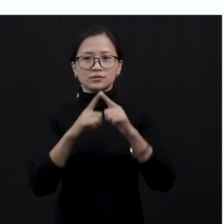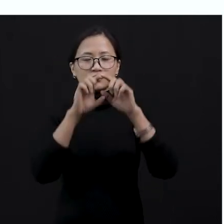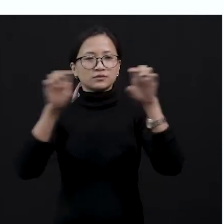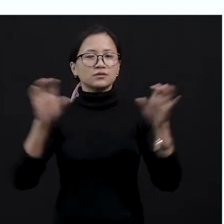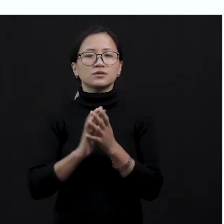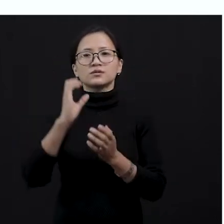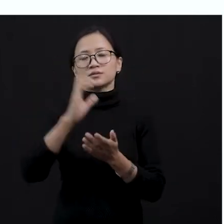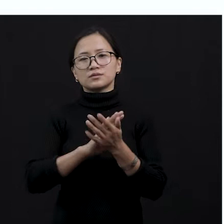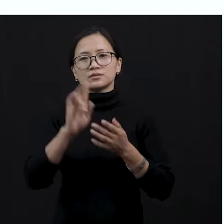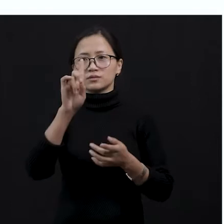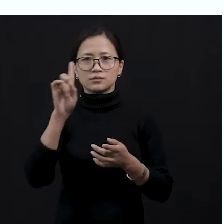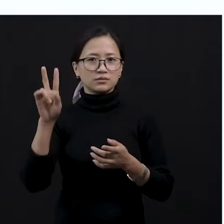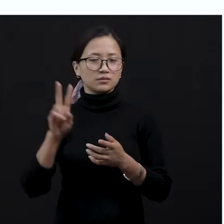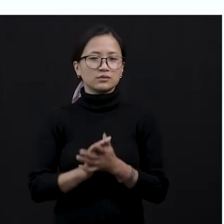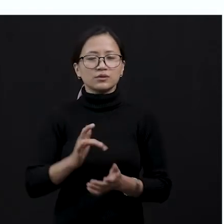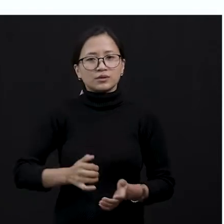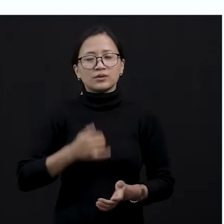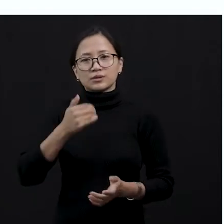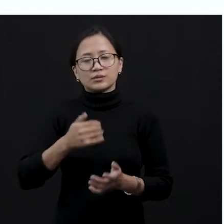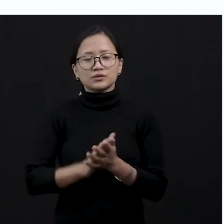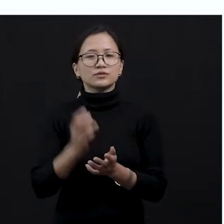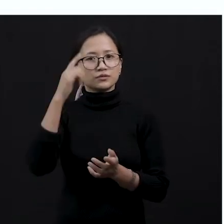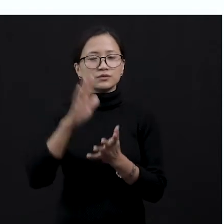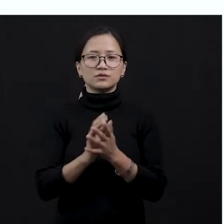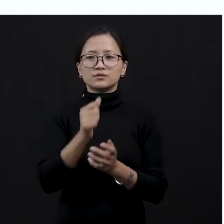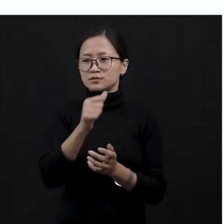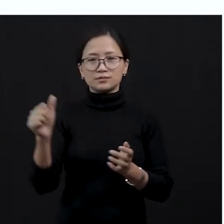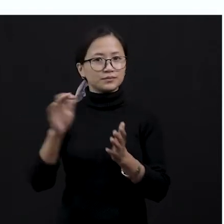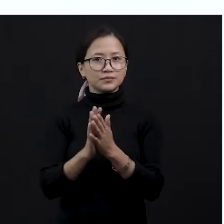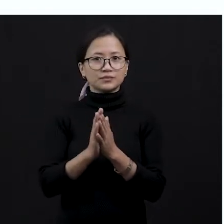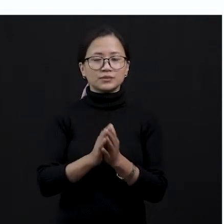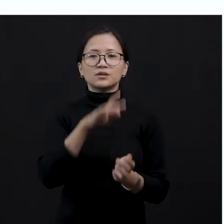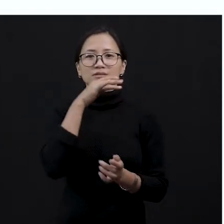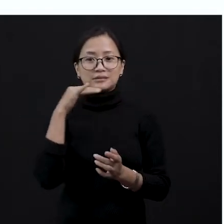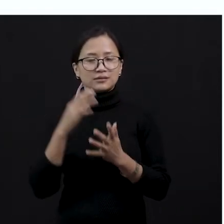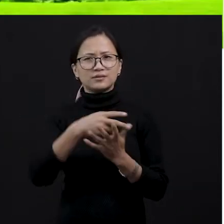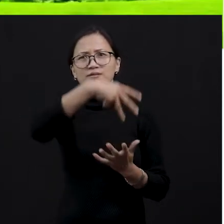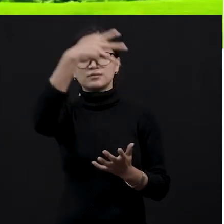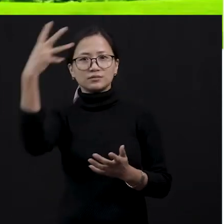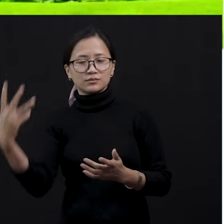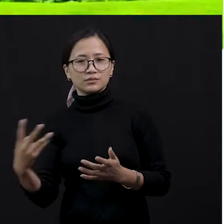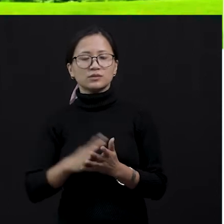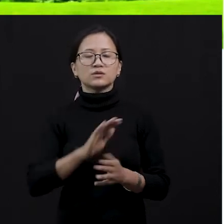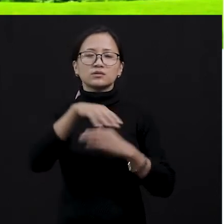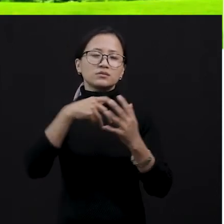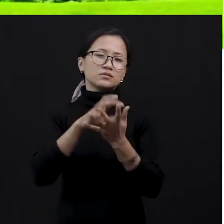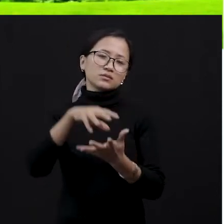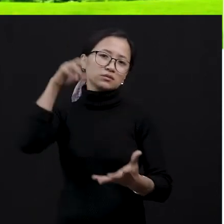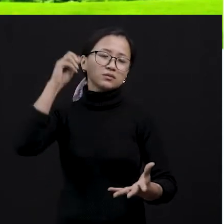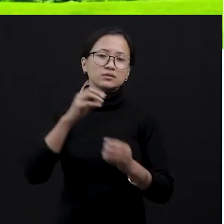chapter 12, that is Wish for a Rainbow. Okay. Today we are going to learn all